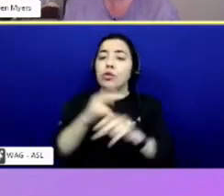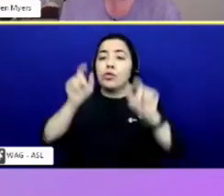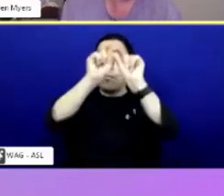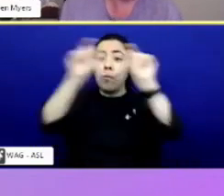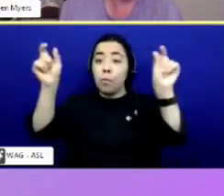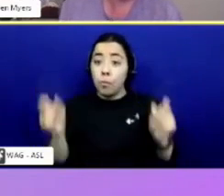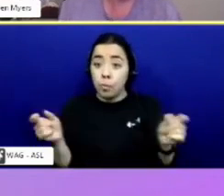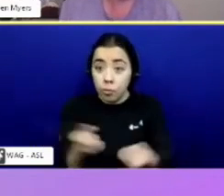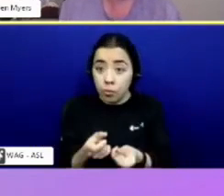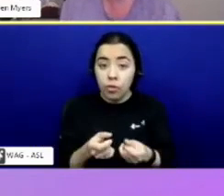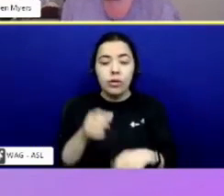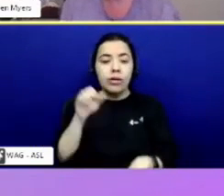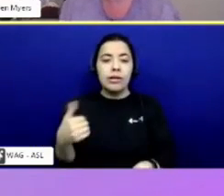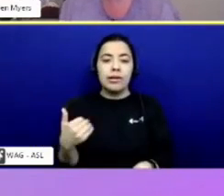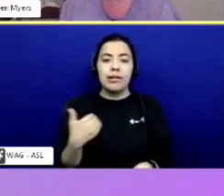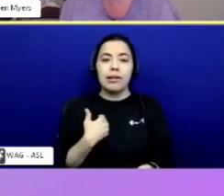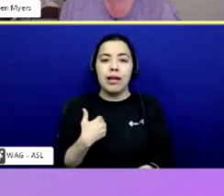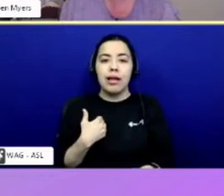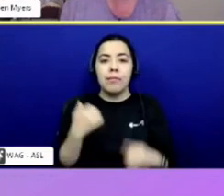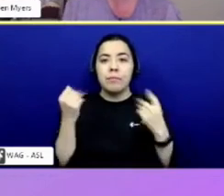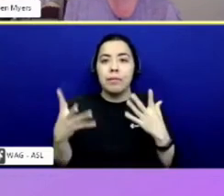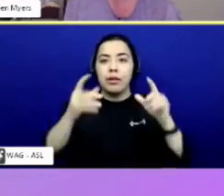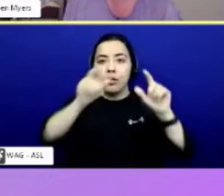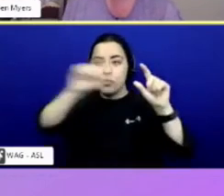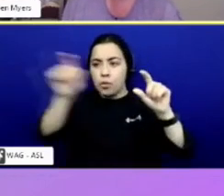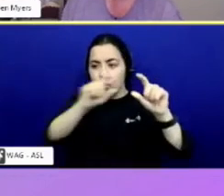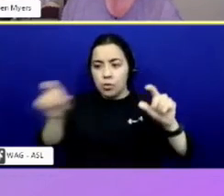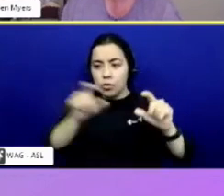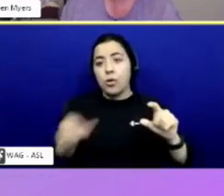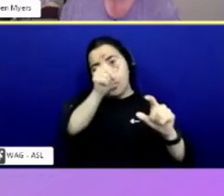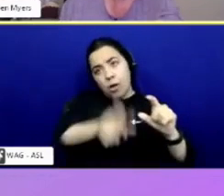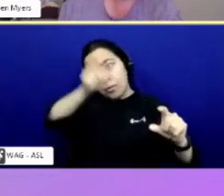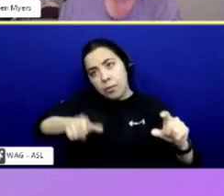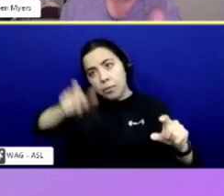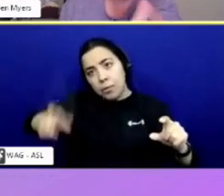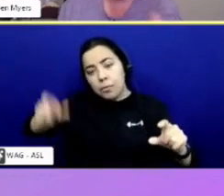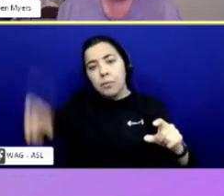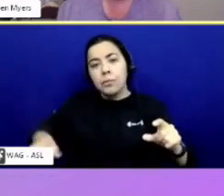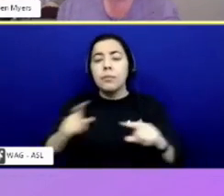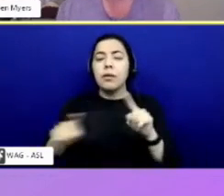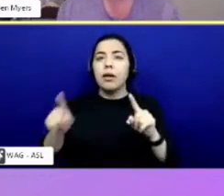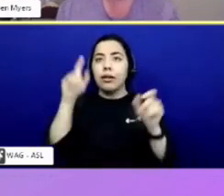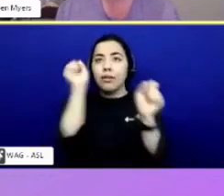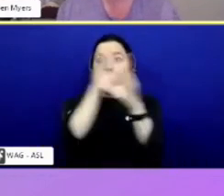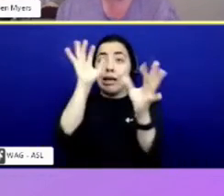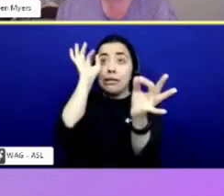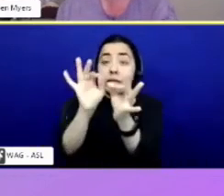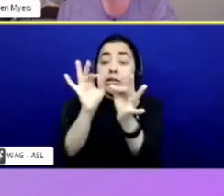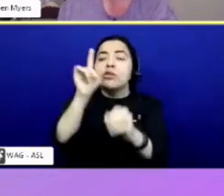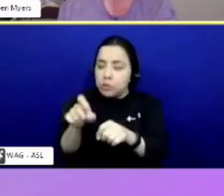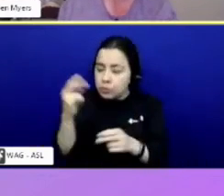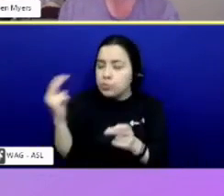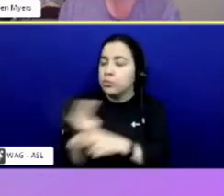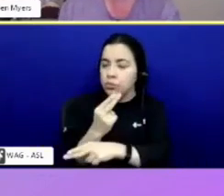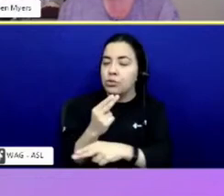also just have a whole bunch of rows and columns and stuff like that. And ideally, you should be using table semantics. Like that's the real underlying